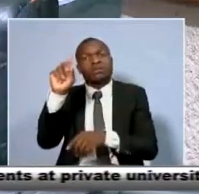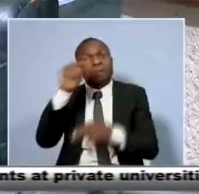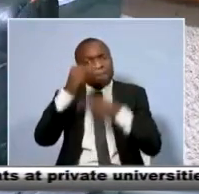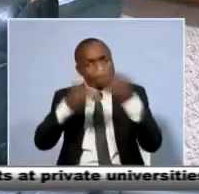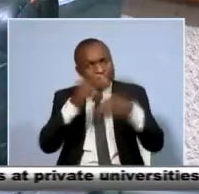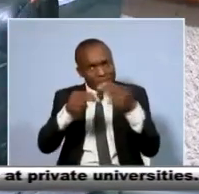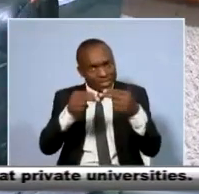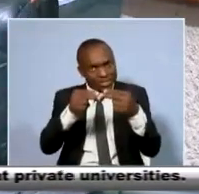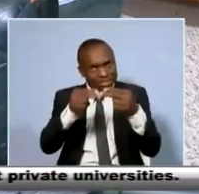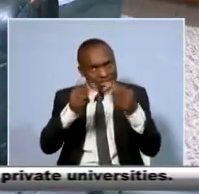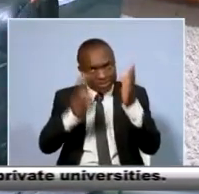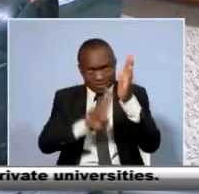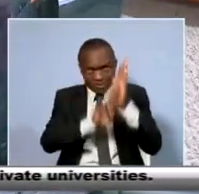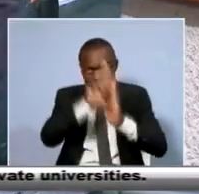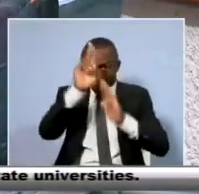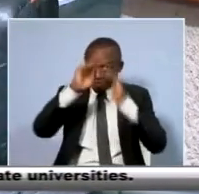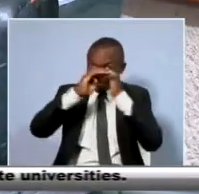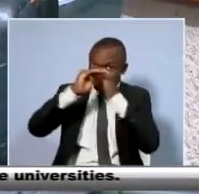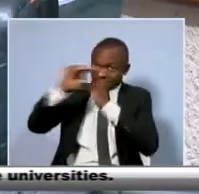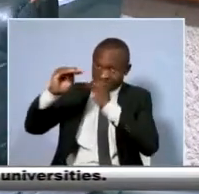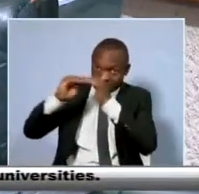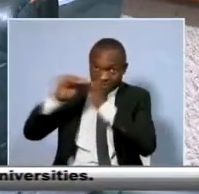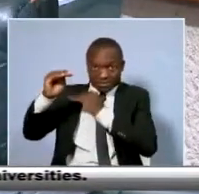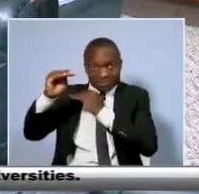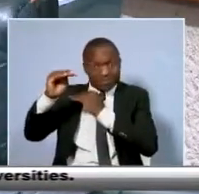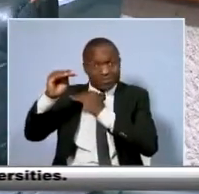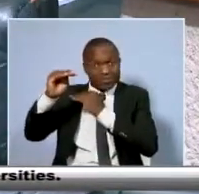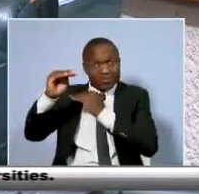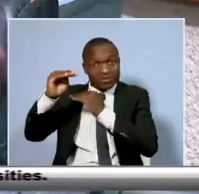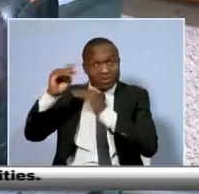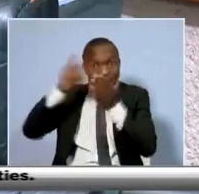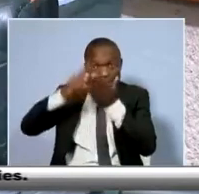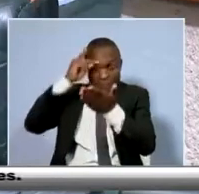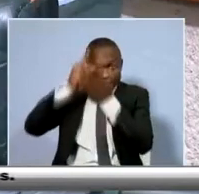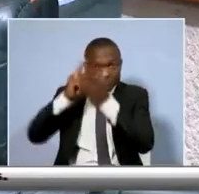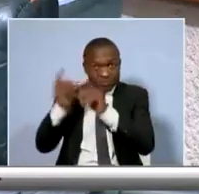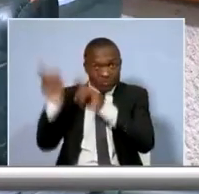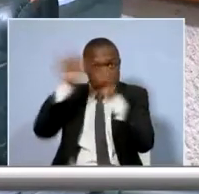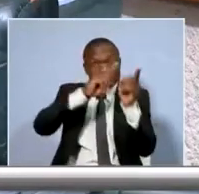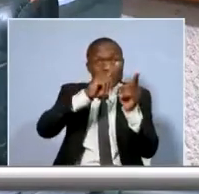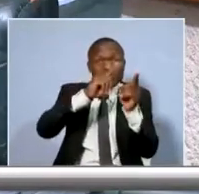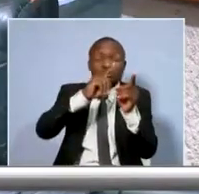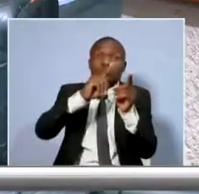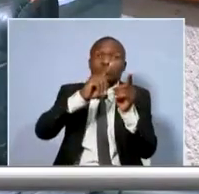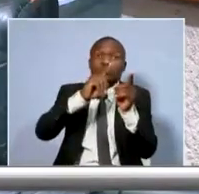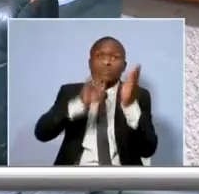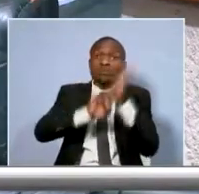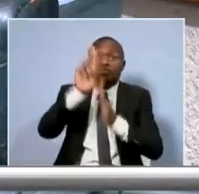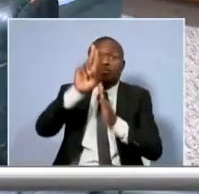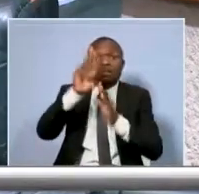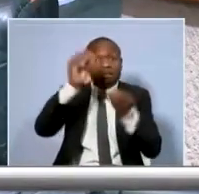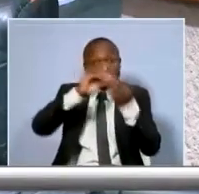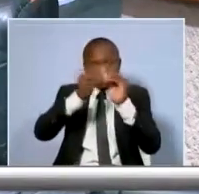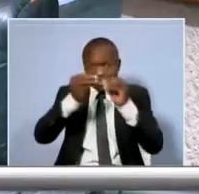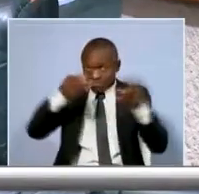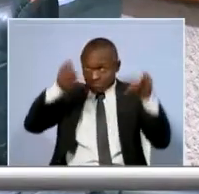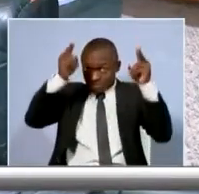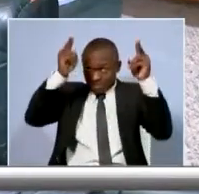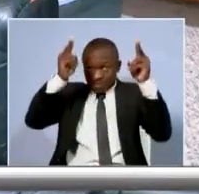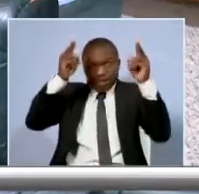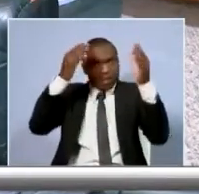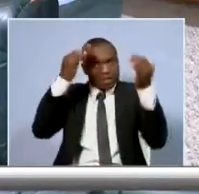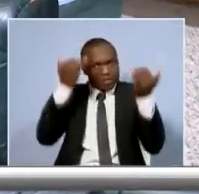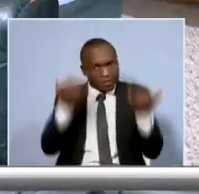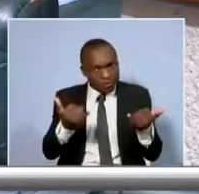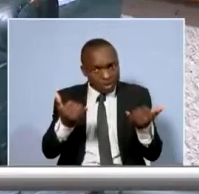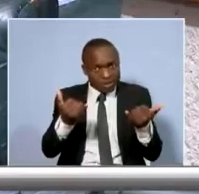the uptake level of pupils to university has dramatically increased. That is why we